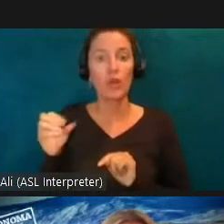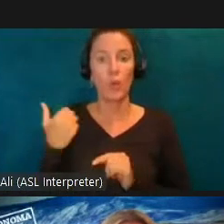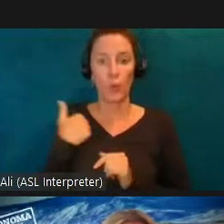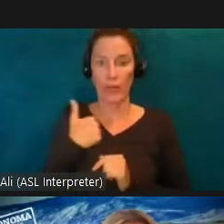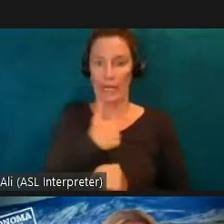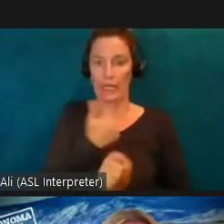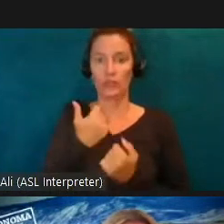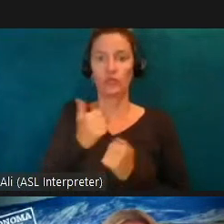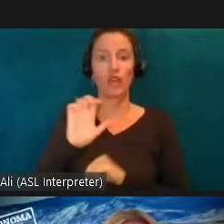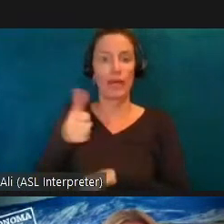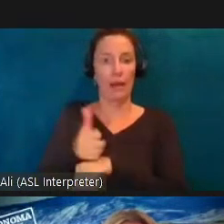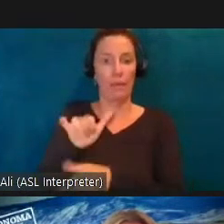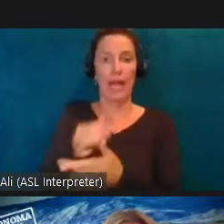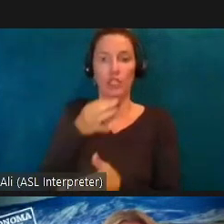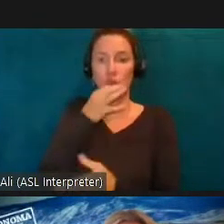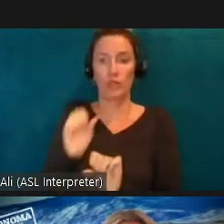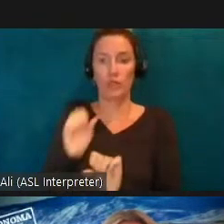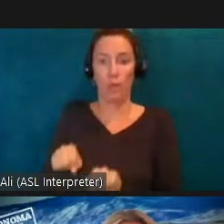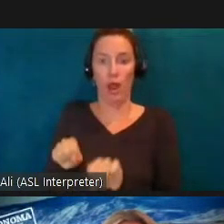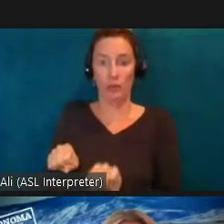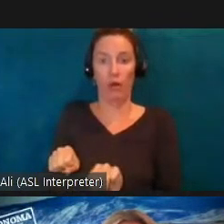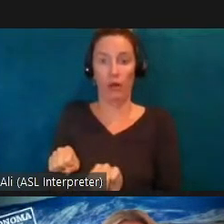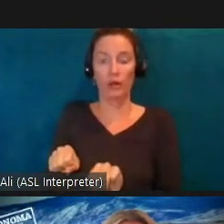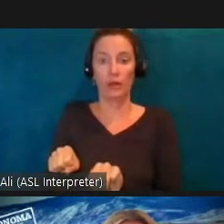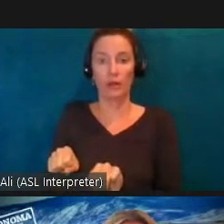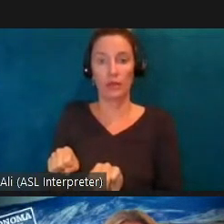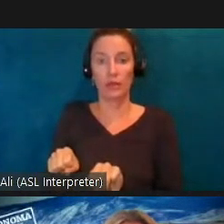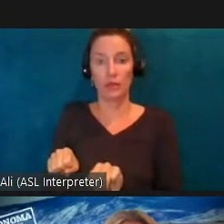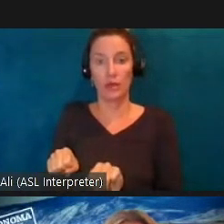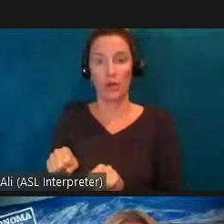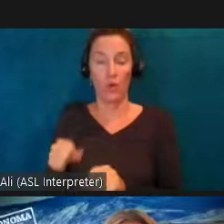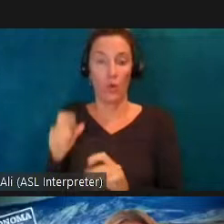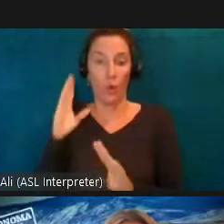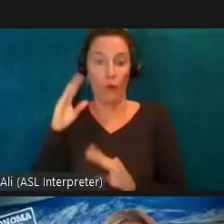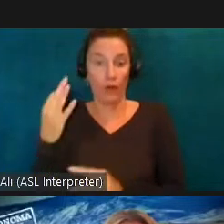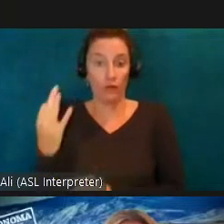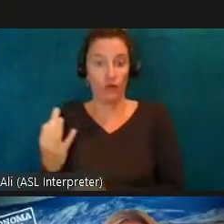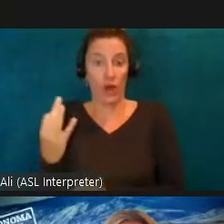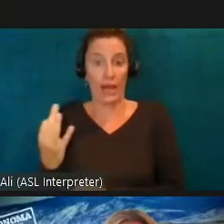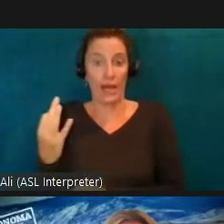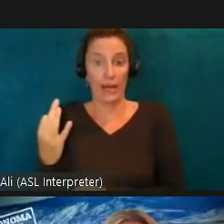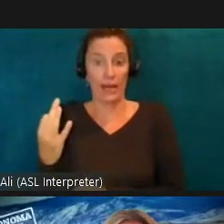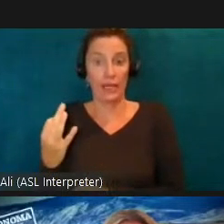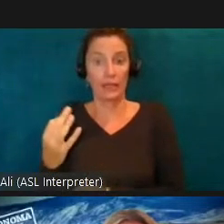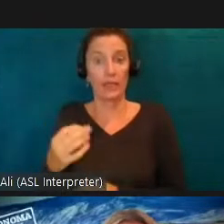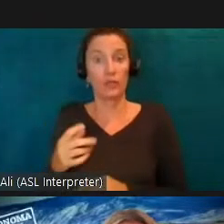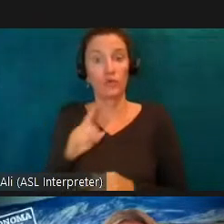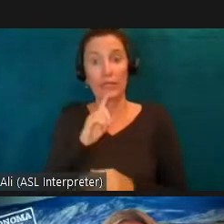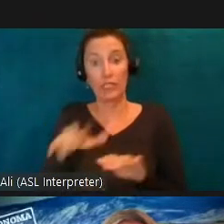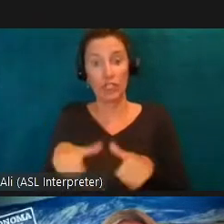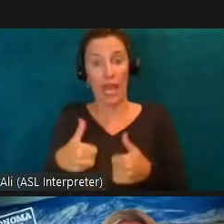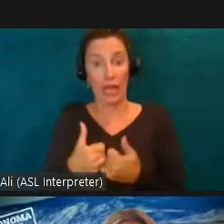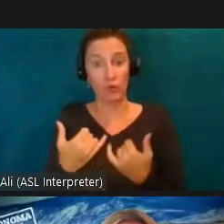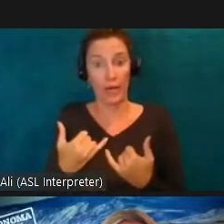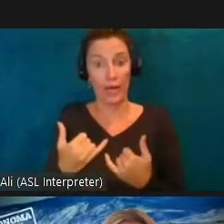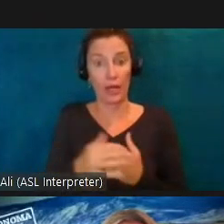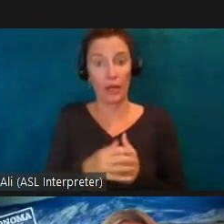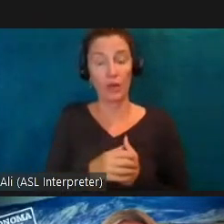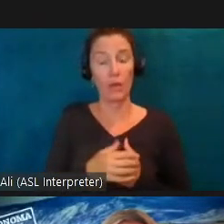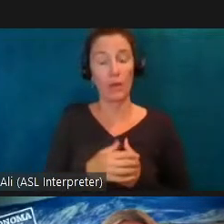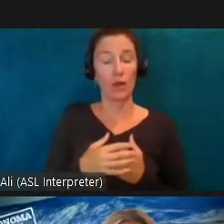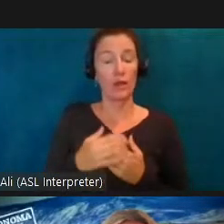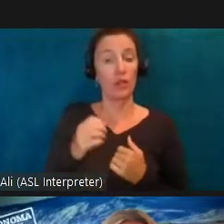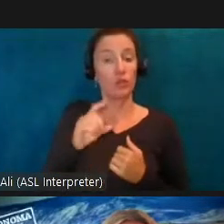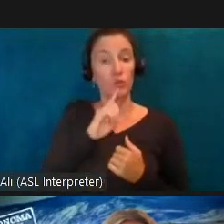but especially by Friday, we're really targeting. I will share with you, it's been a bit more of a challenge this time around. Although we're well versed in